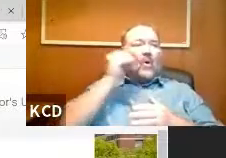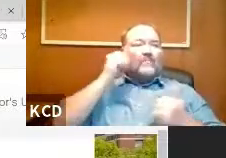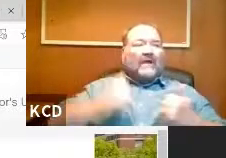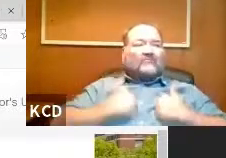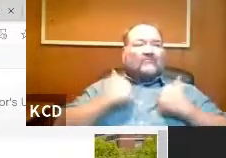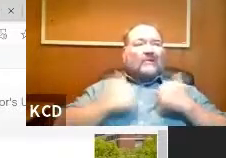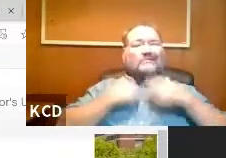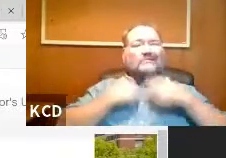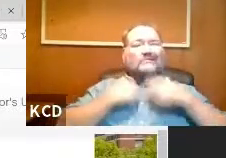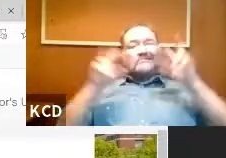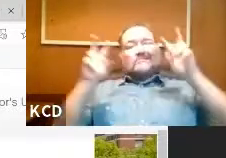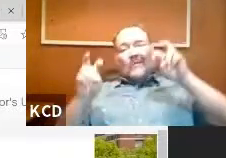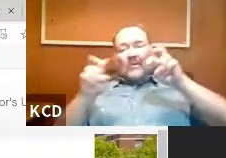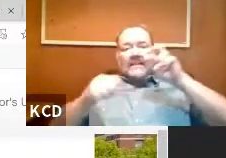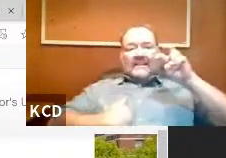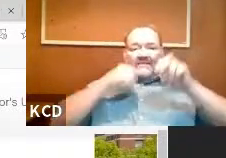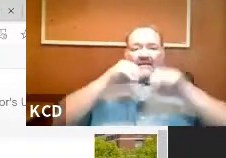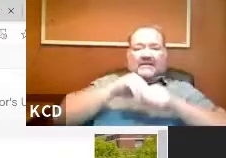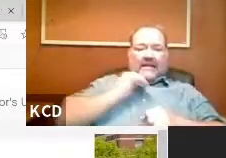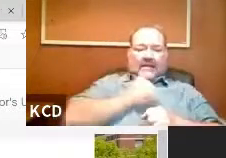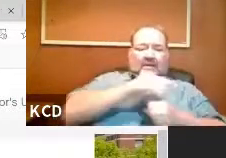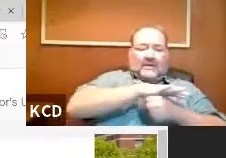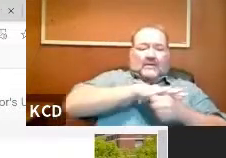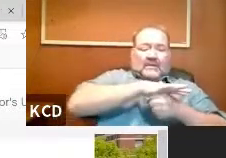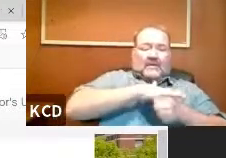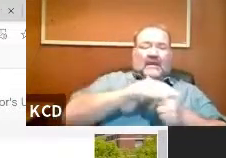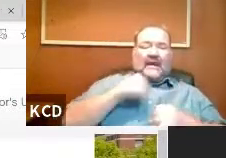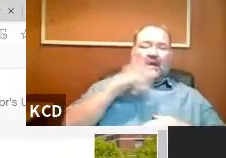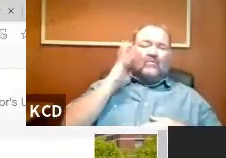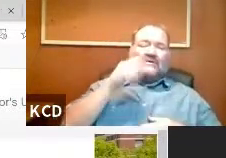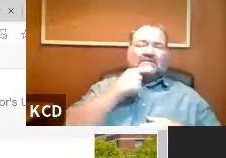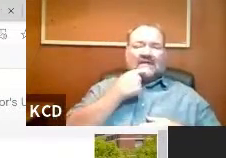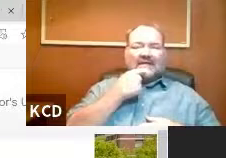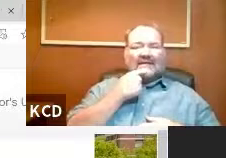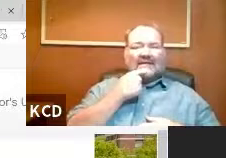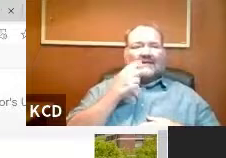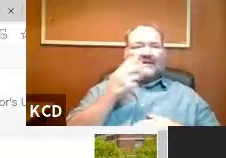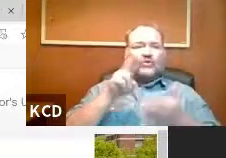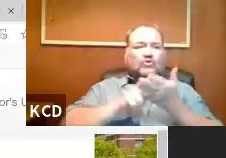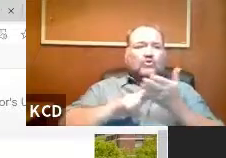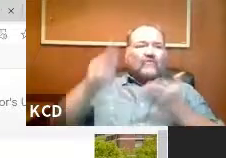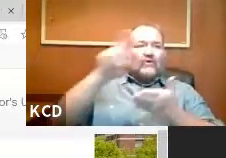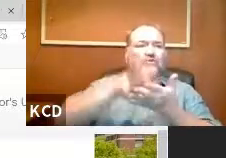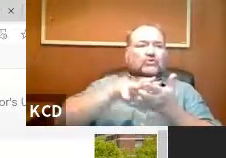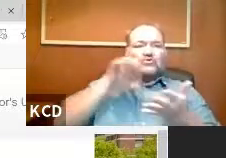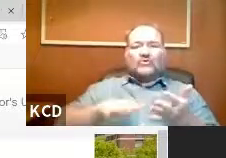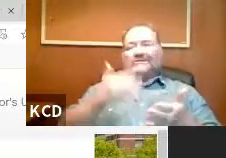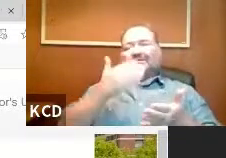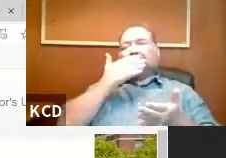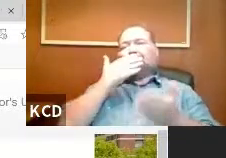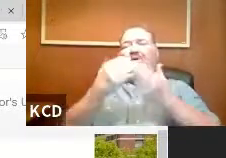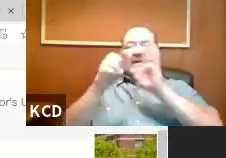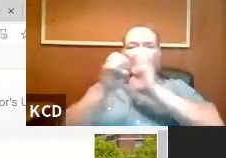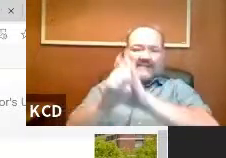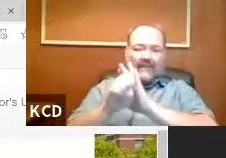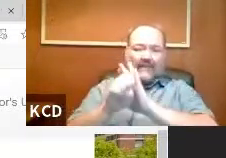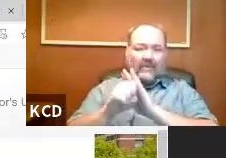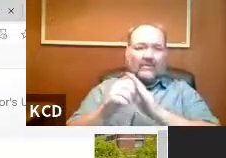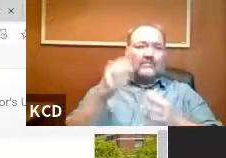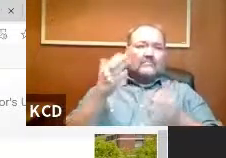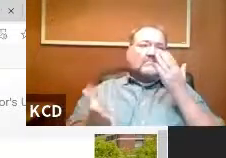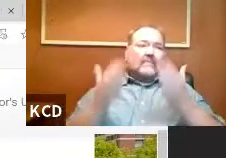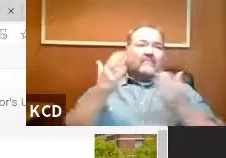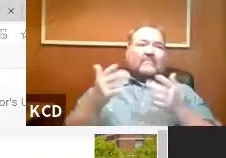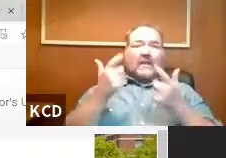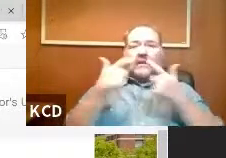home address, quote unquote, but are living in our jurisdiction. I'm going to say the university students are the best example of this, and probably